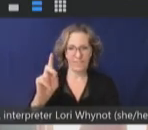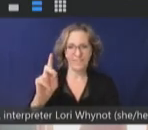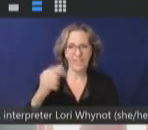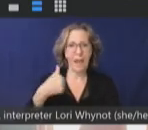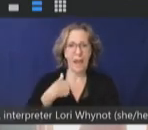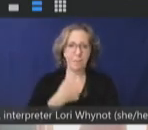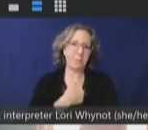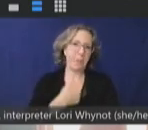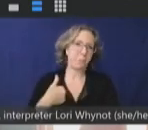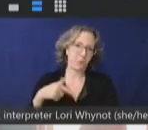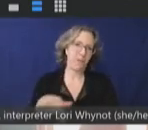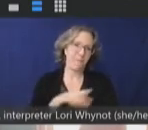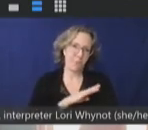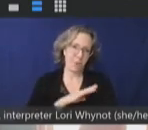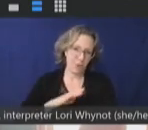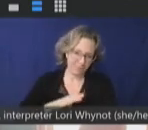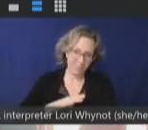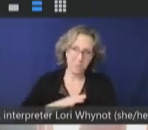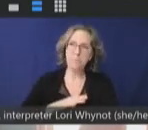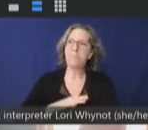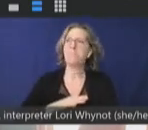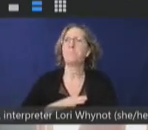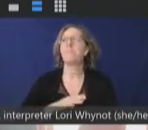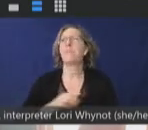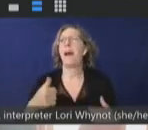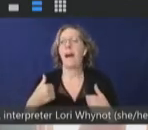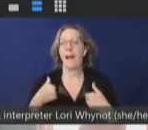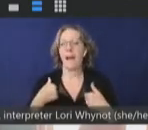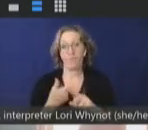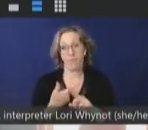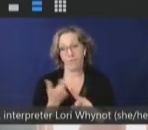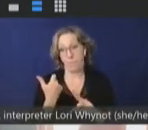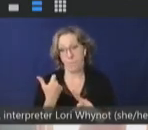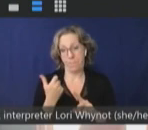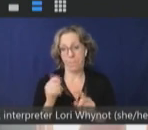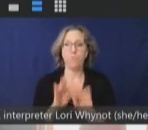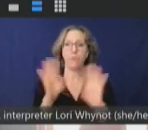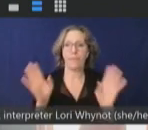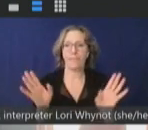the board, and I am from Brighton.